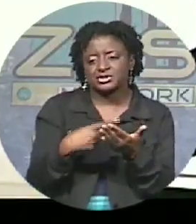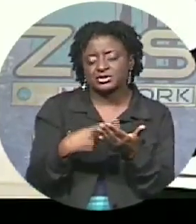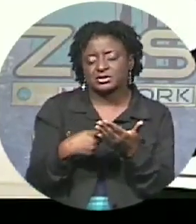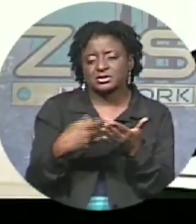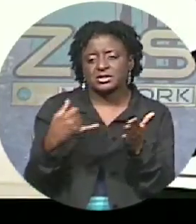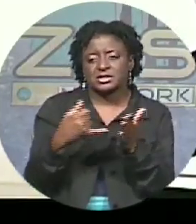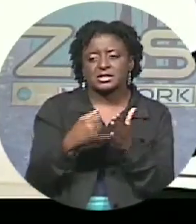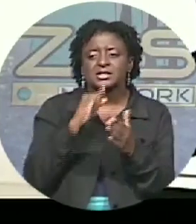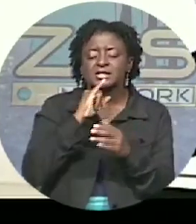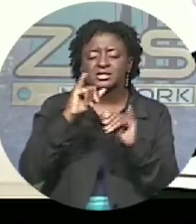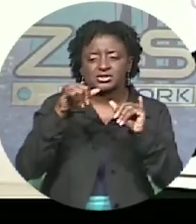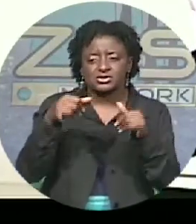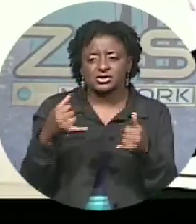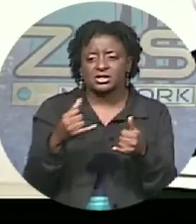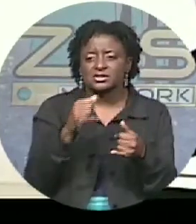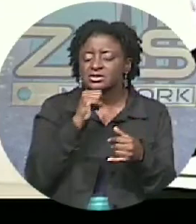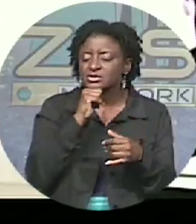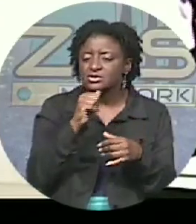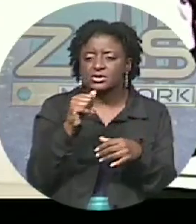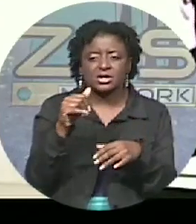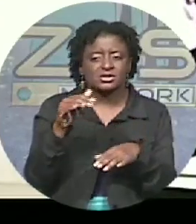It is just not on.